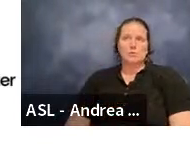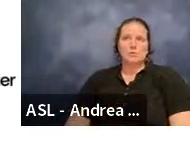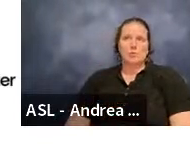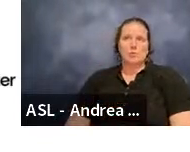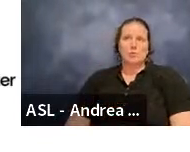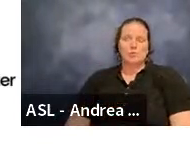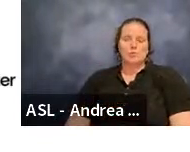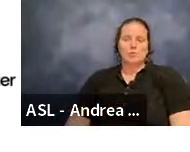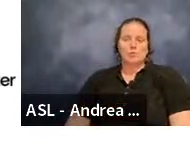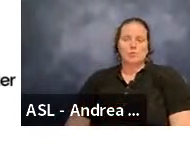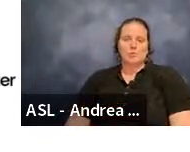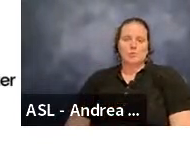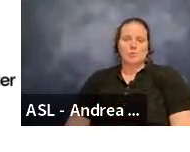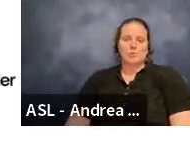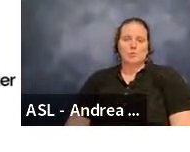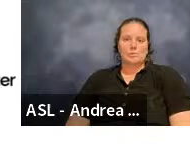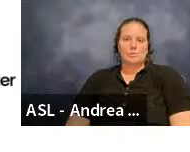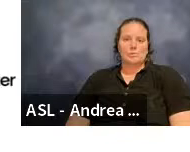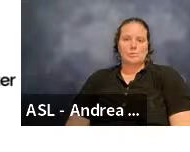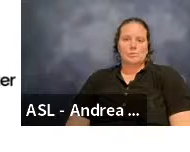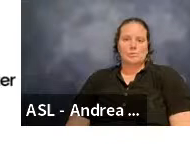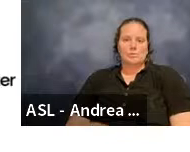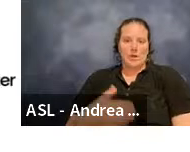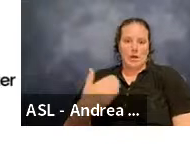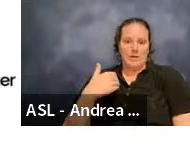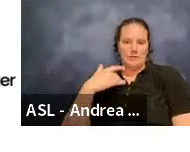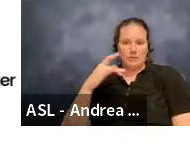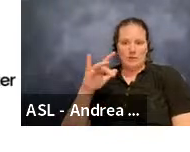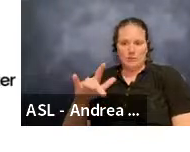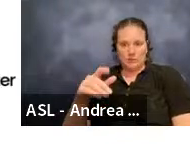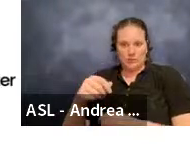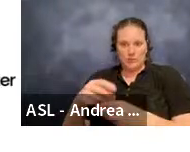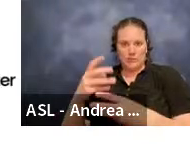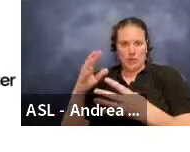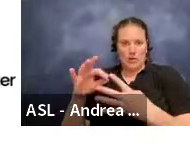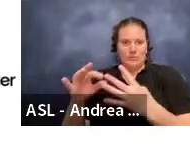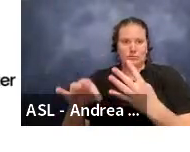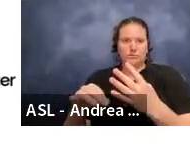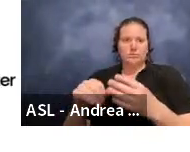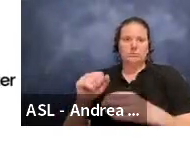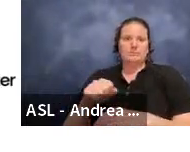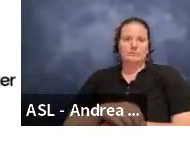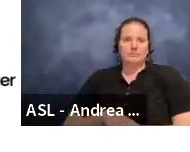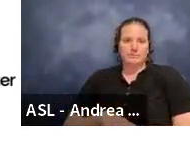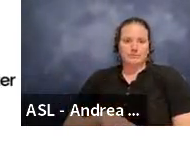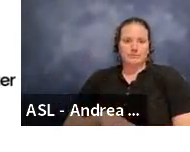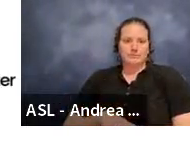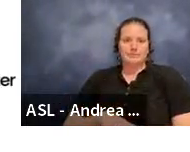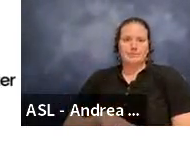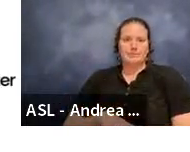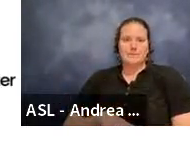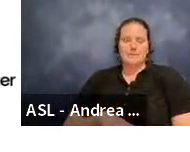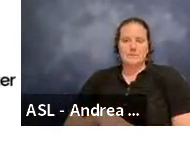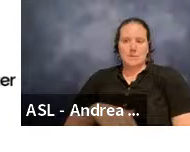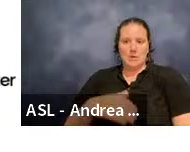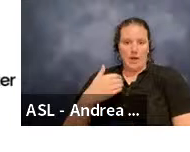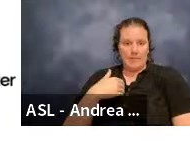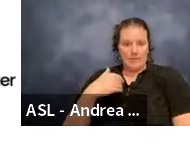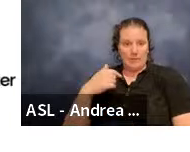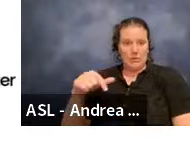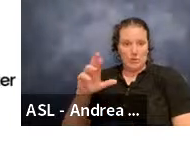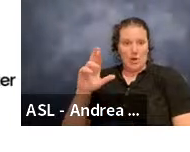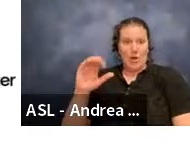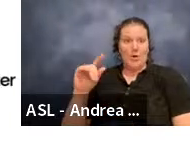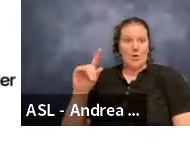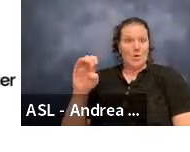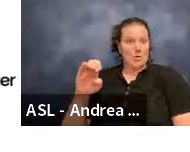I have it. Are we supposed to just grab it and click it, the option? Drop? Yes. I see it. Okay. You got it? There's QR code. You